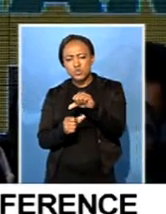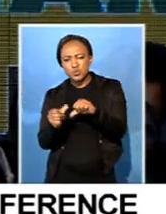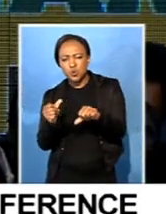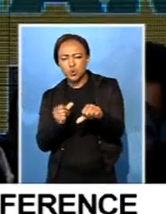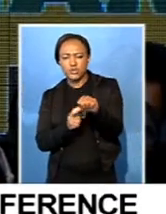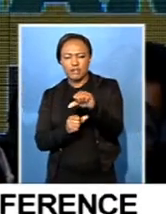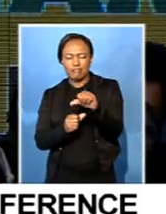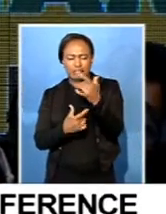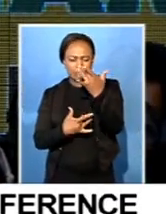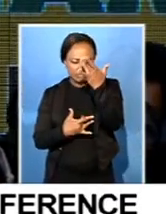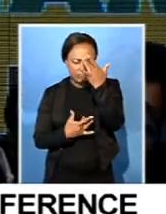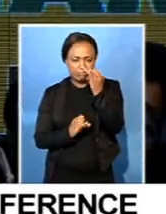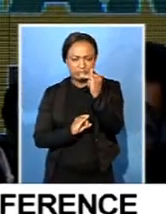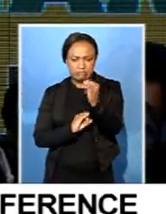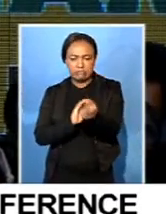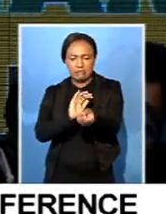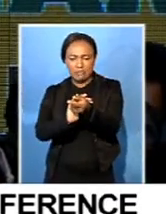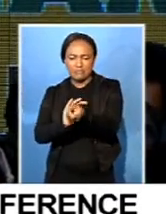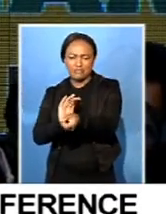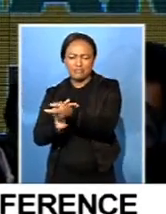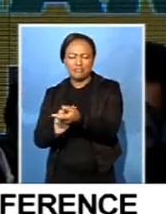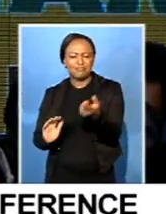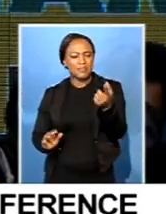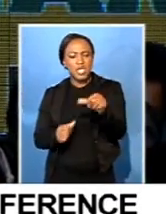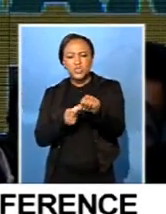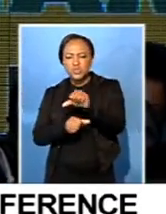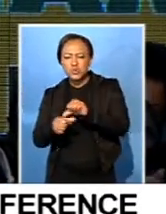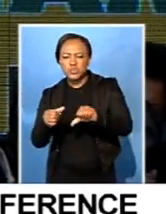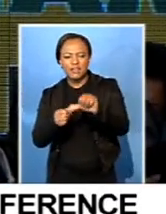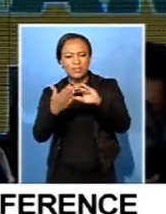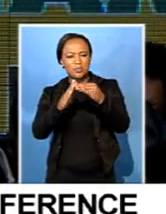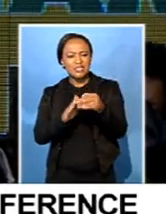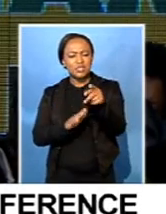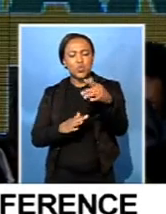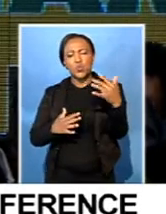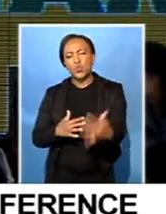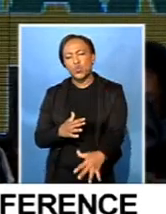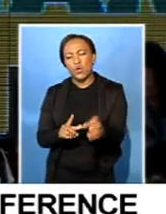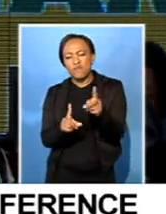ills, including violence against women and children.